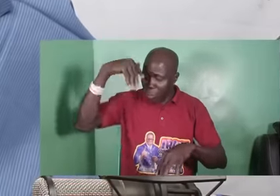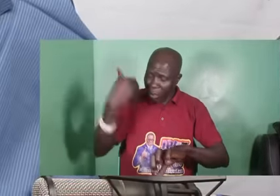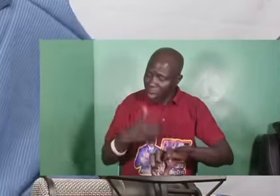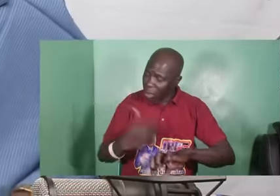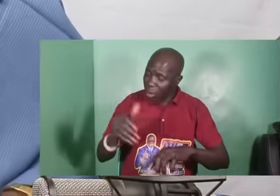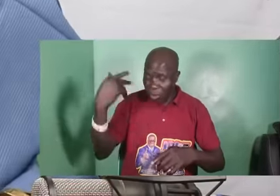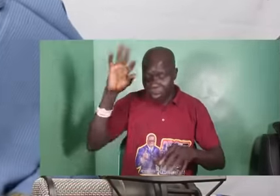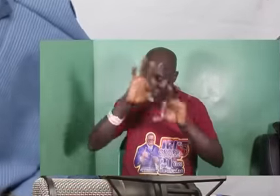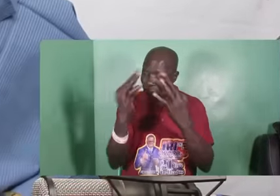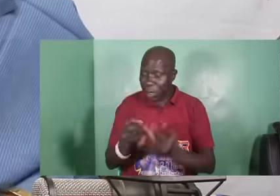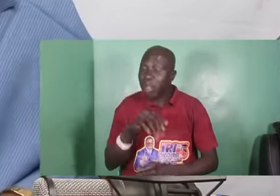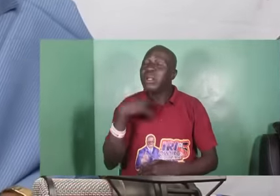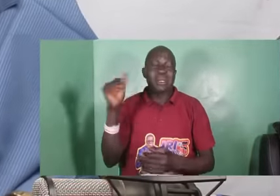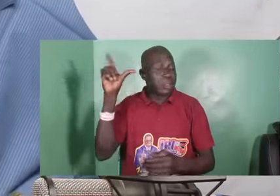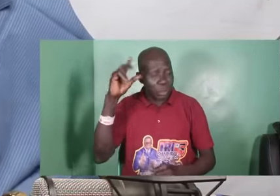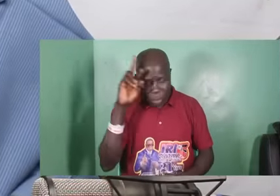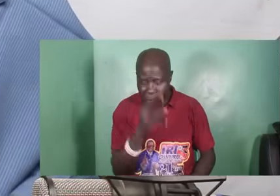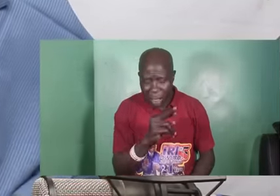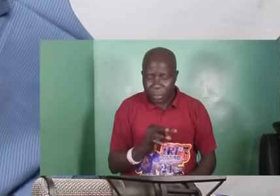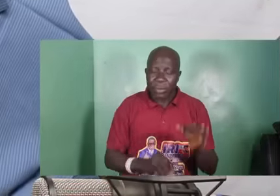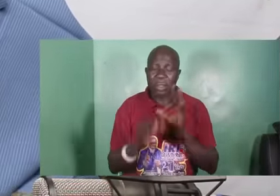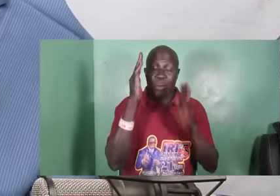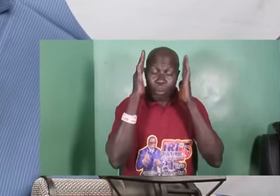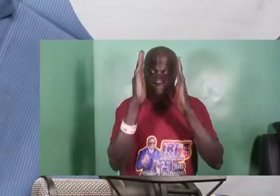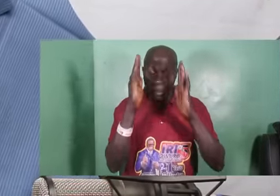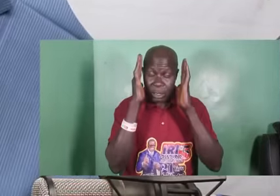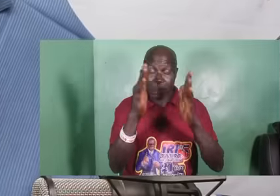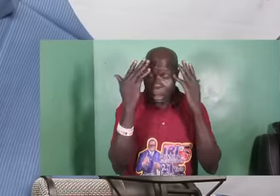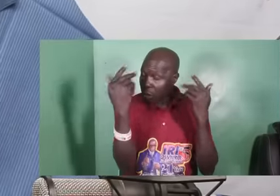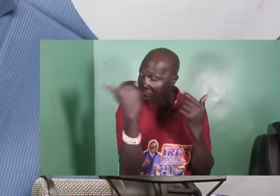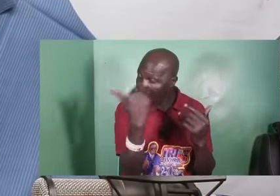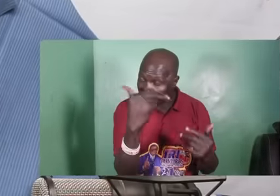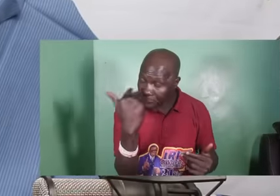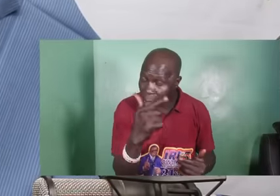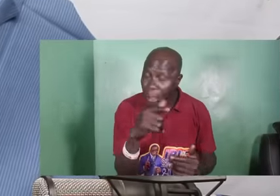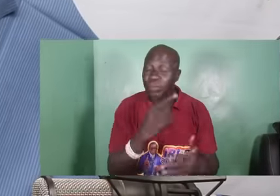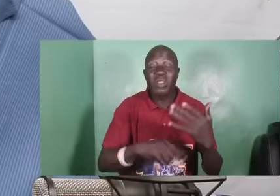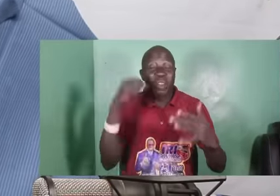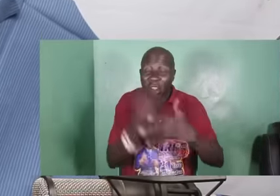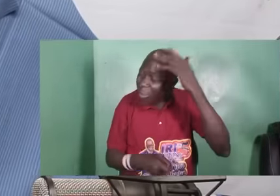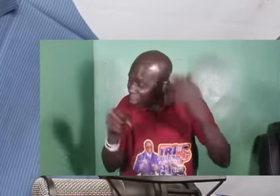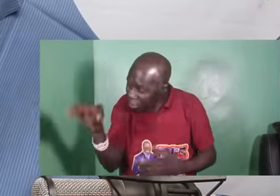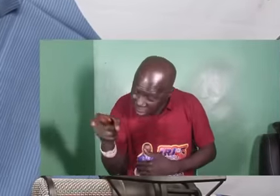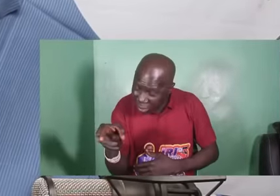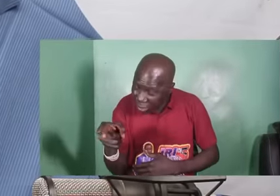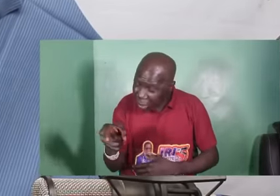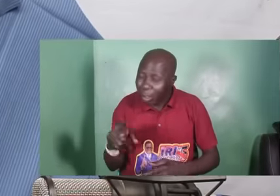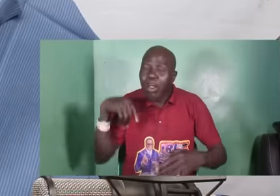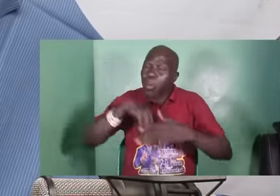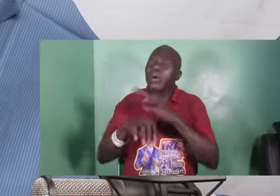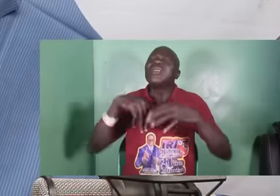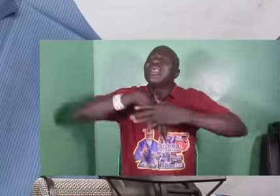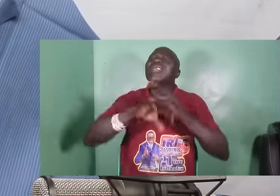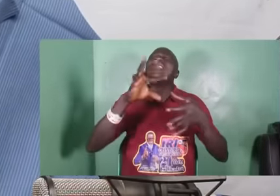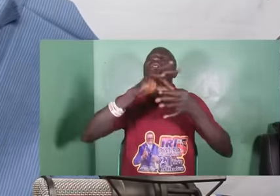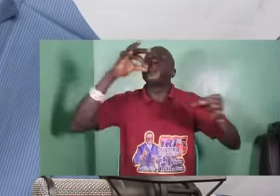you will have faced it. This is a Into for you, what they will do for you. So when we